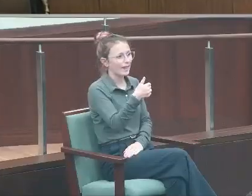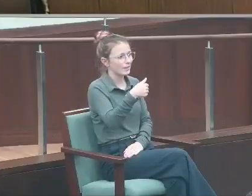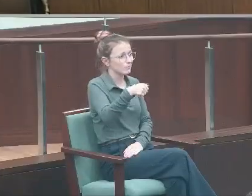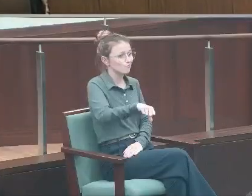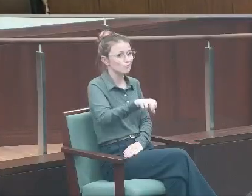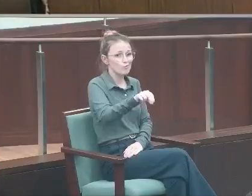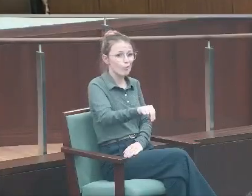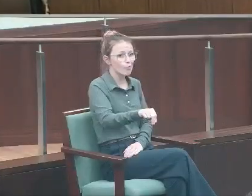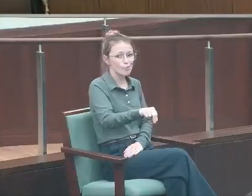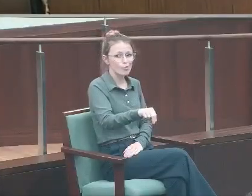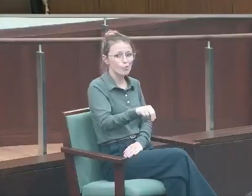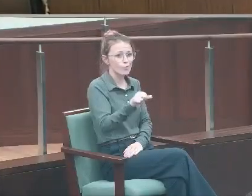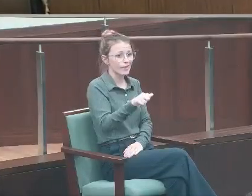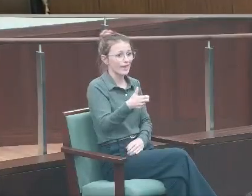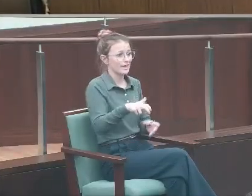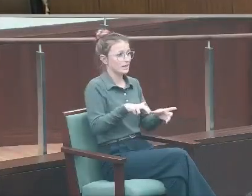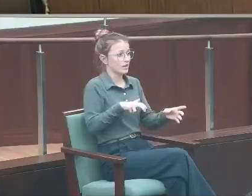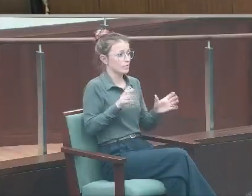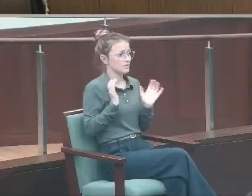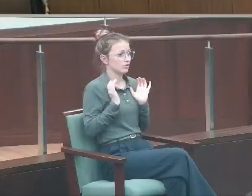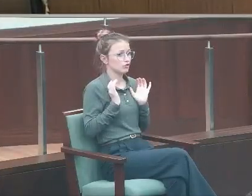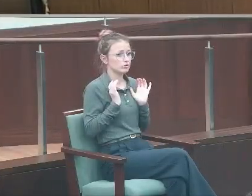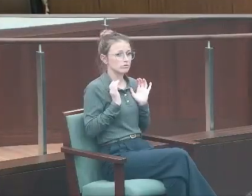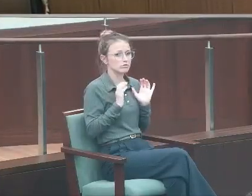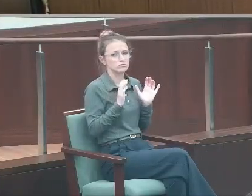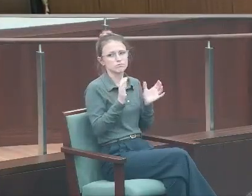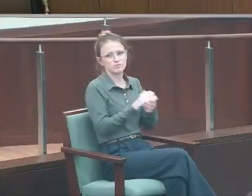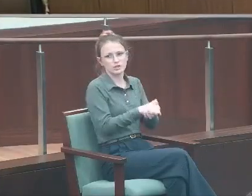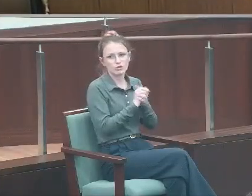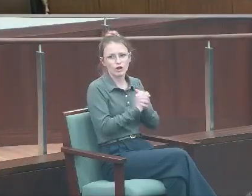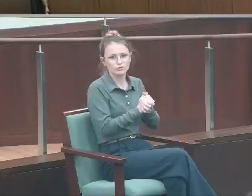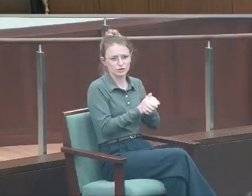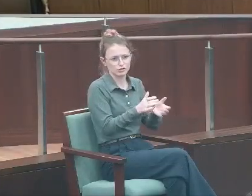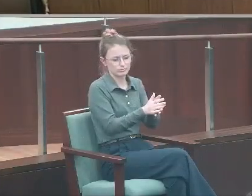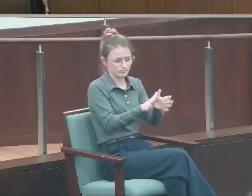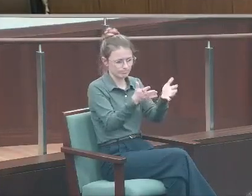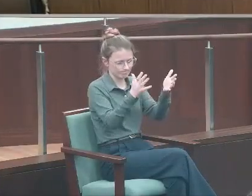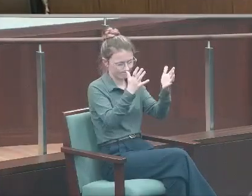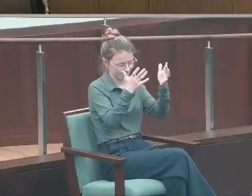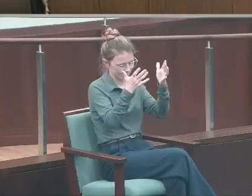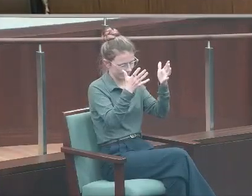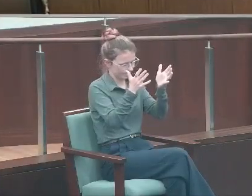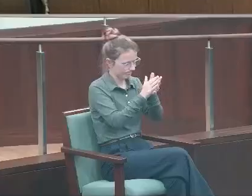opposed? None. Any abstentions? Congratulations, Rabbi Pokris.